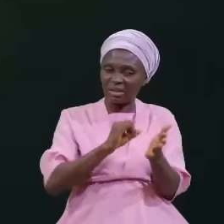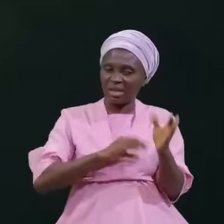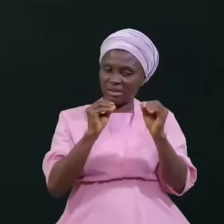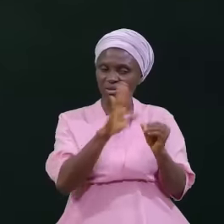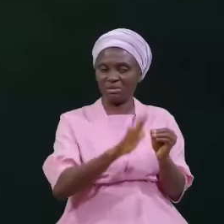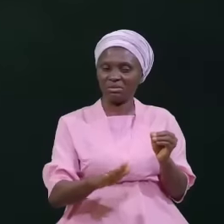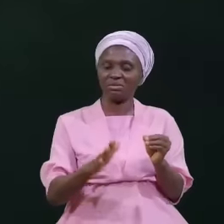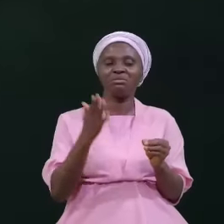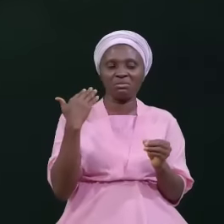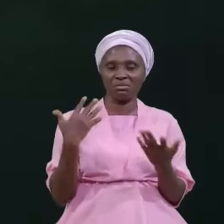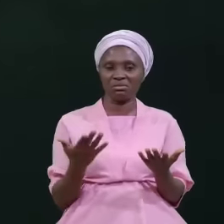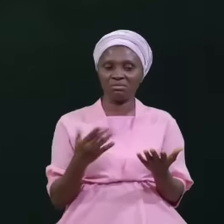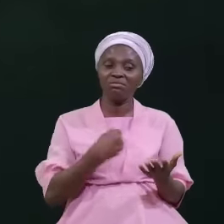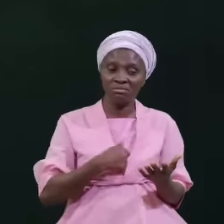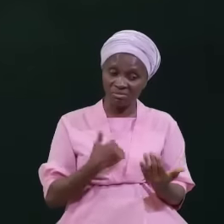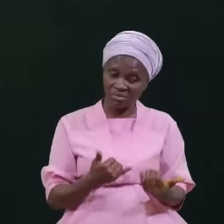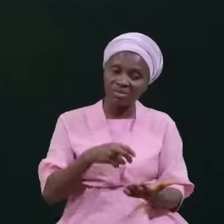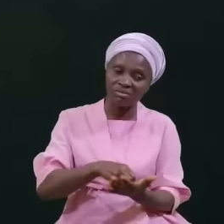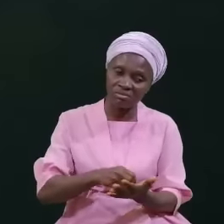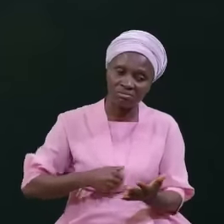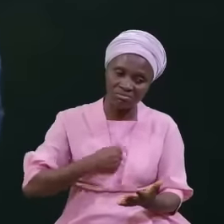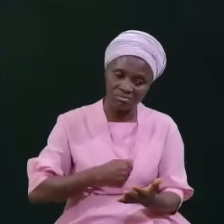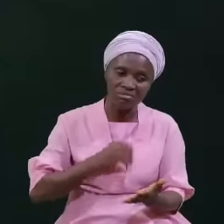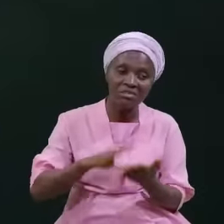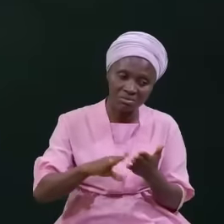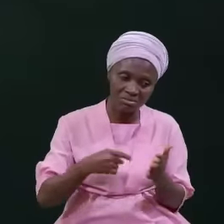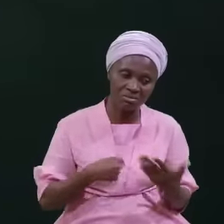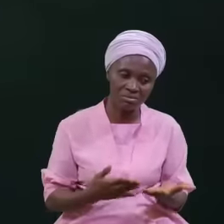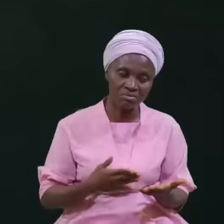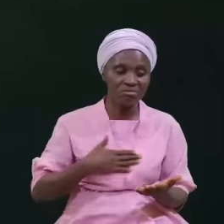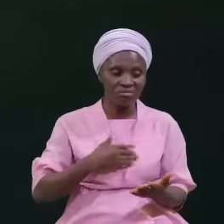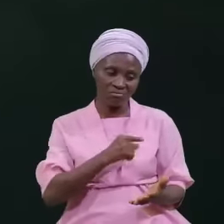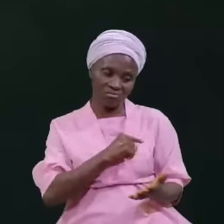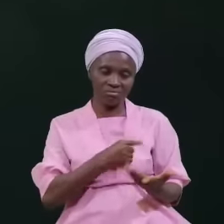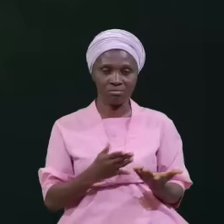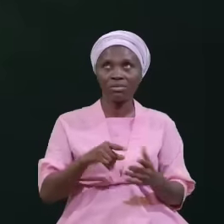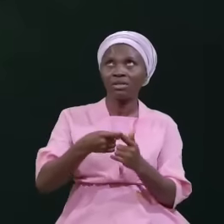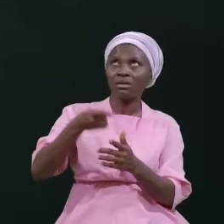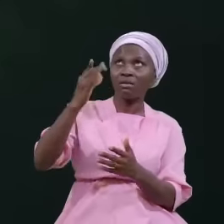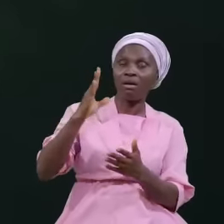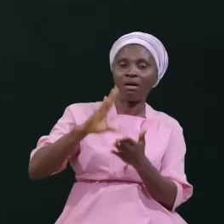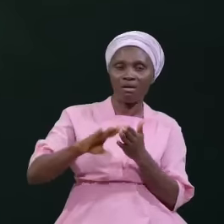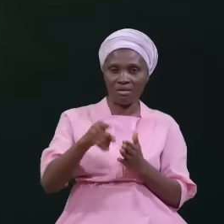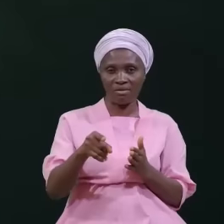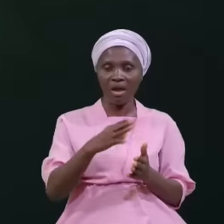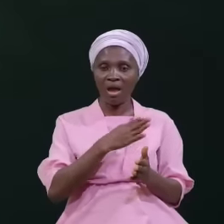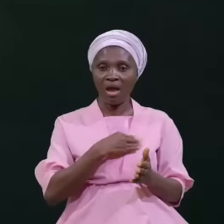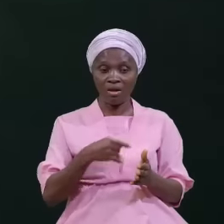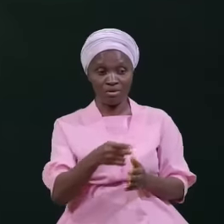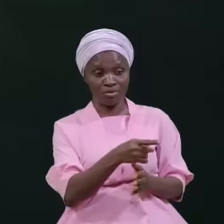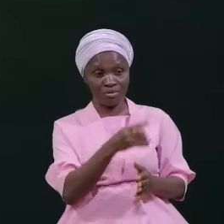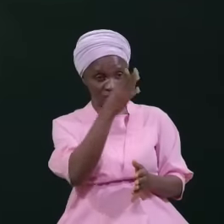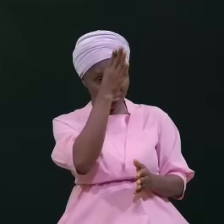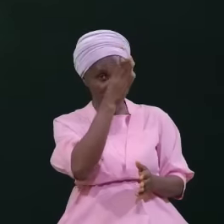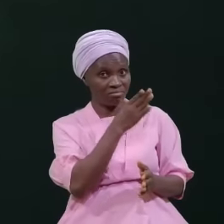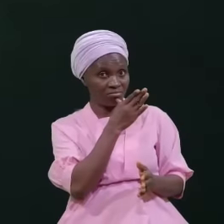must forgive me, please. I'm guilty. Then God forgives you, and those, the father and the mother,